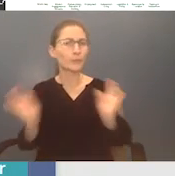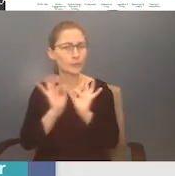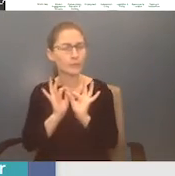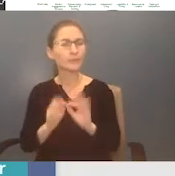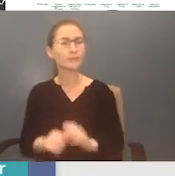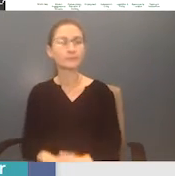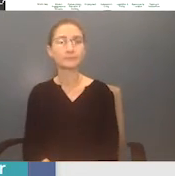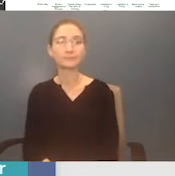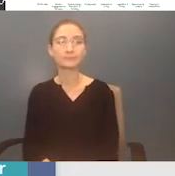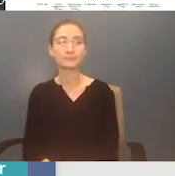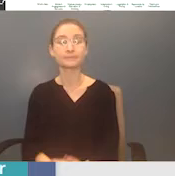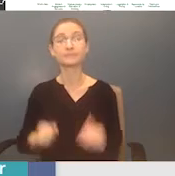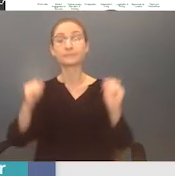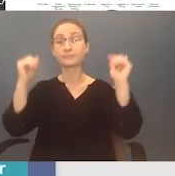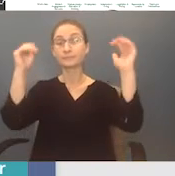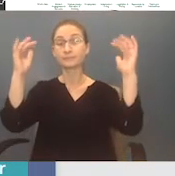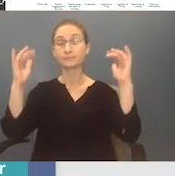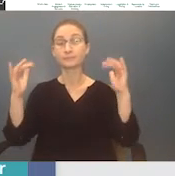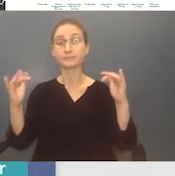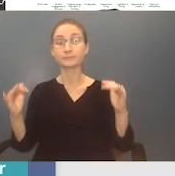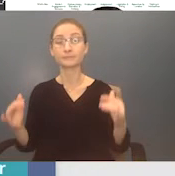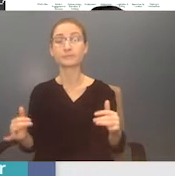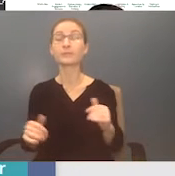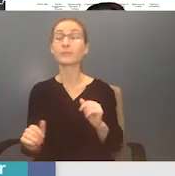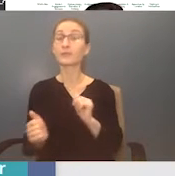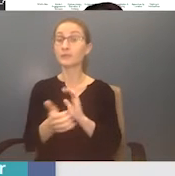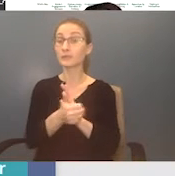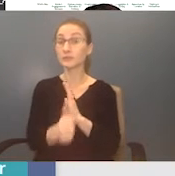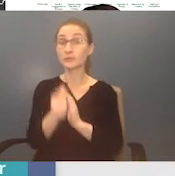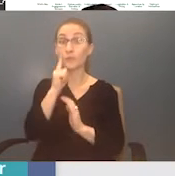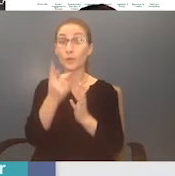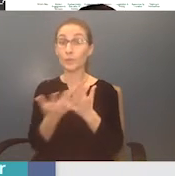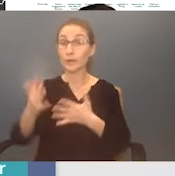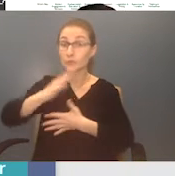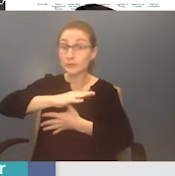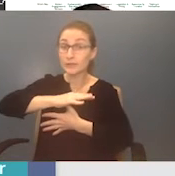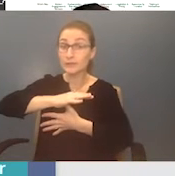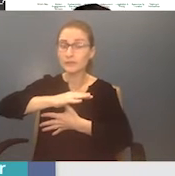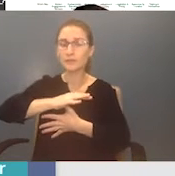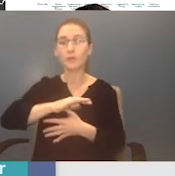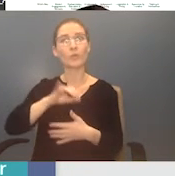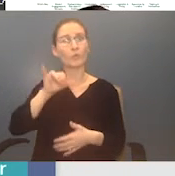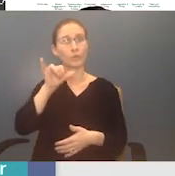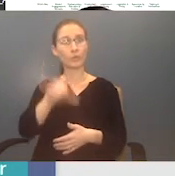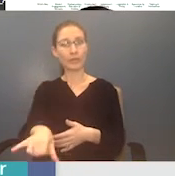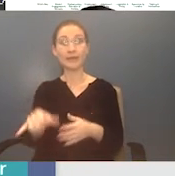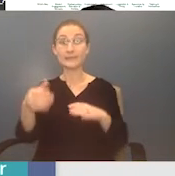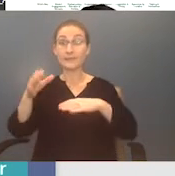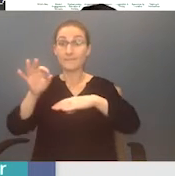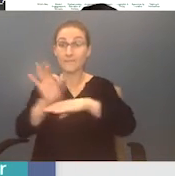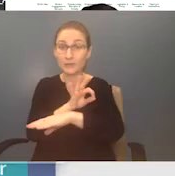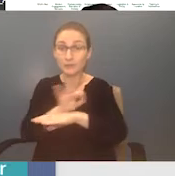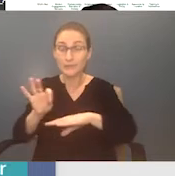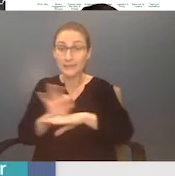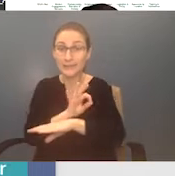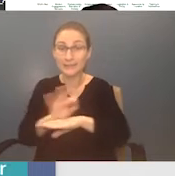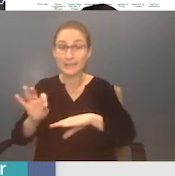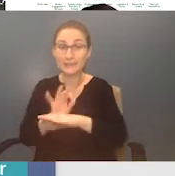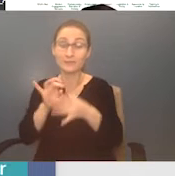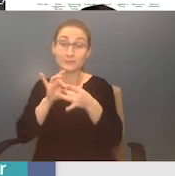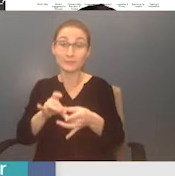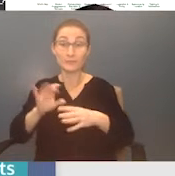The student learns skills to assist in organized planning and prioritizing. So, that really gets to executive functioning. And we have a whole list